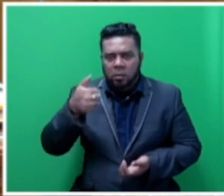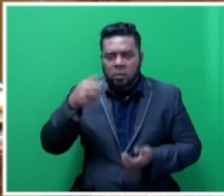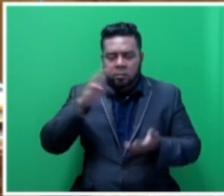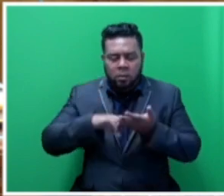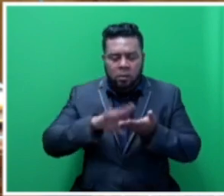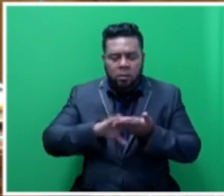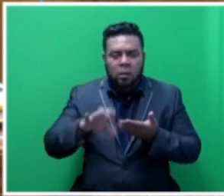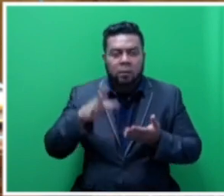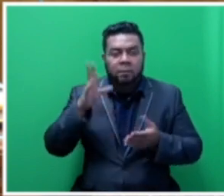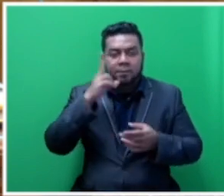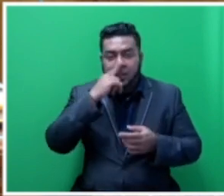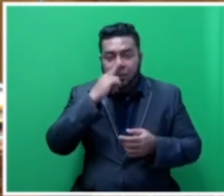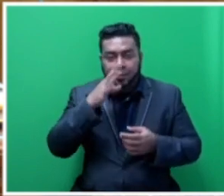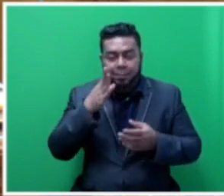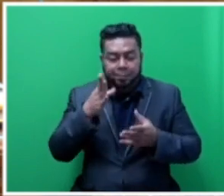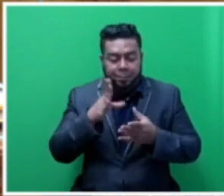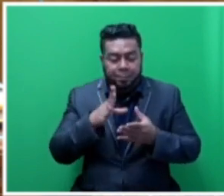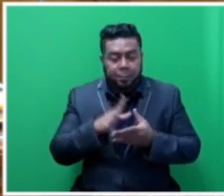Fijian.